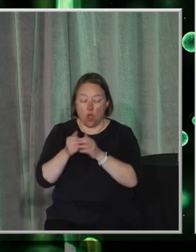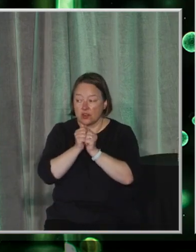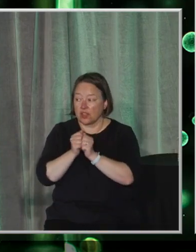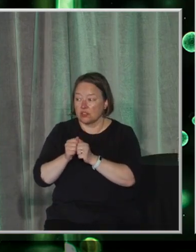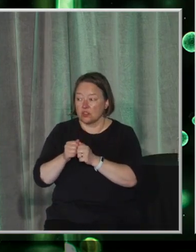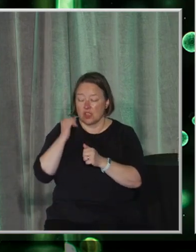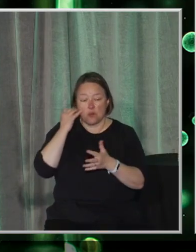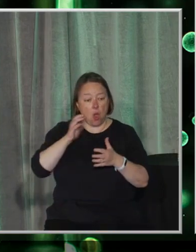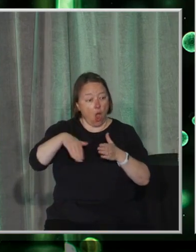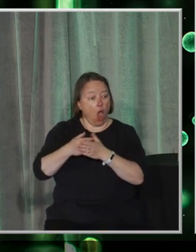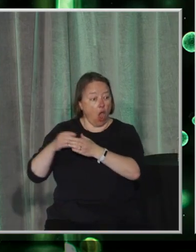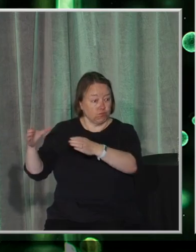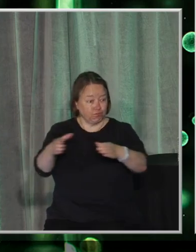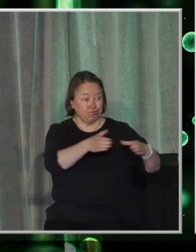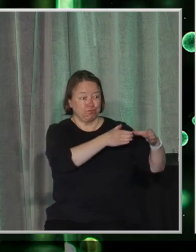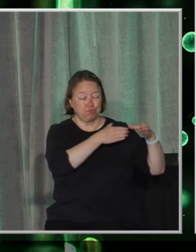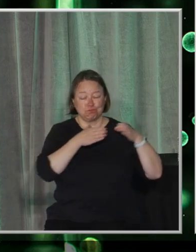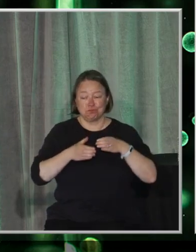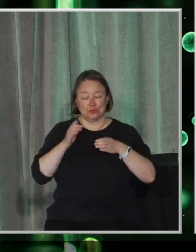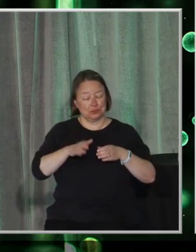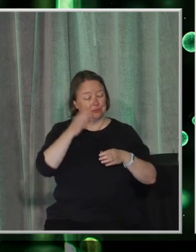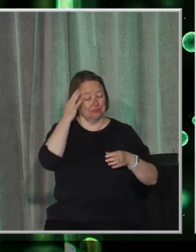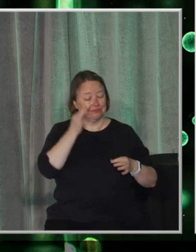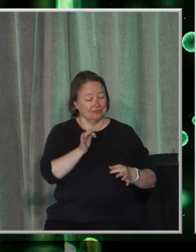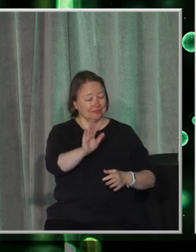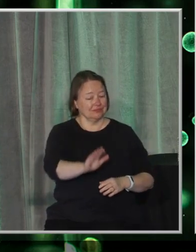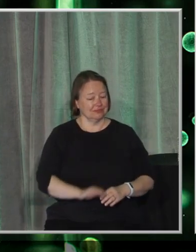If you'd like to all come up, we're just calling. It's your choice.